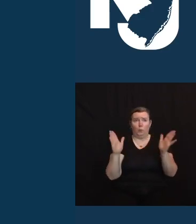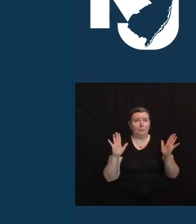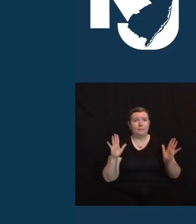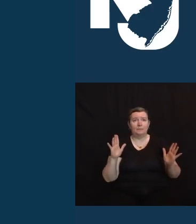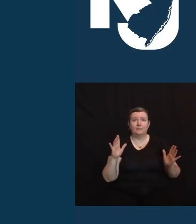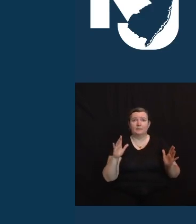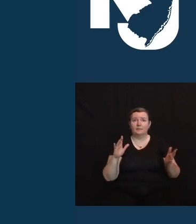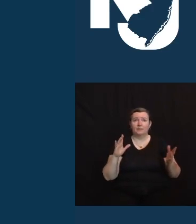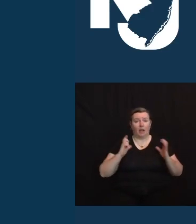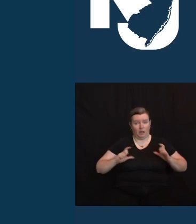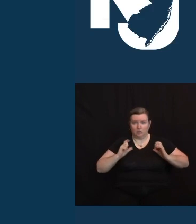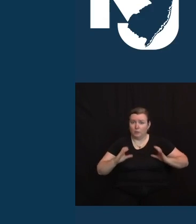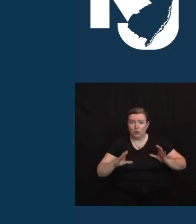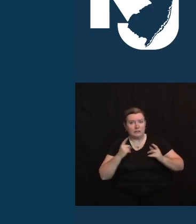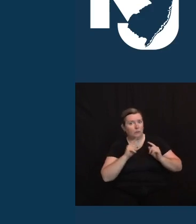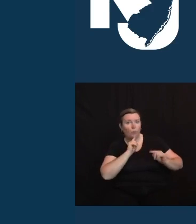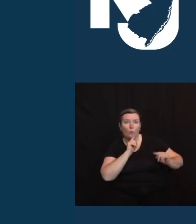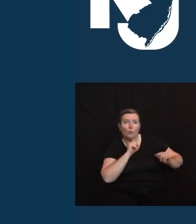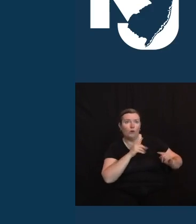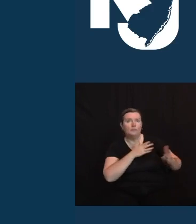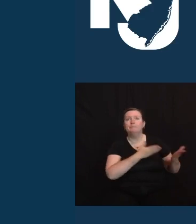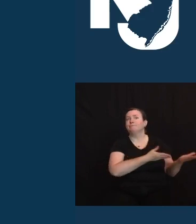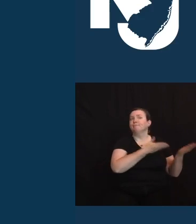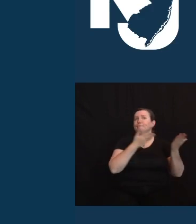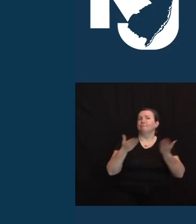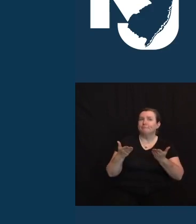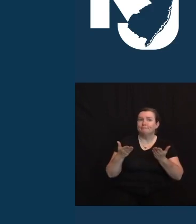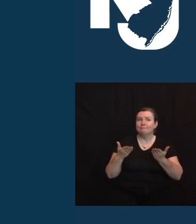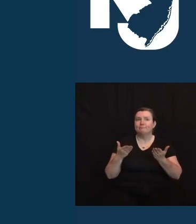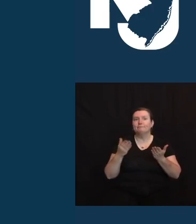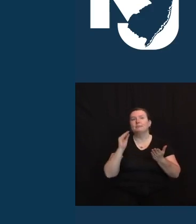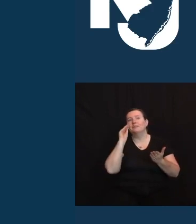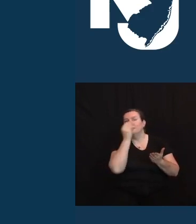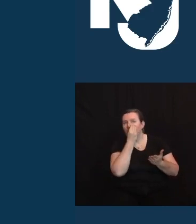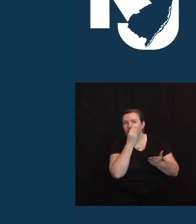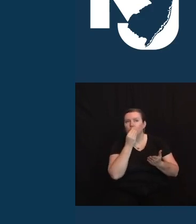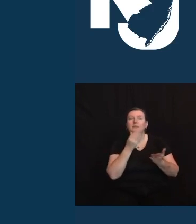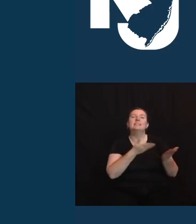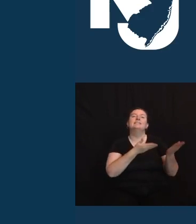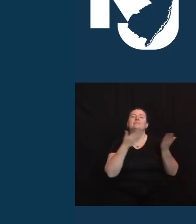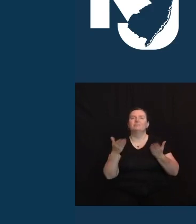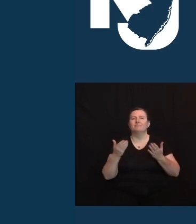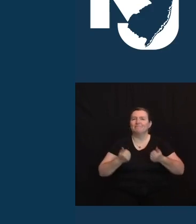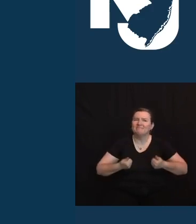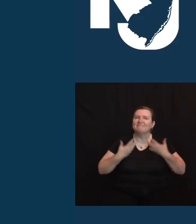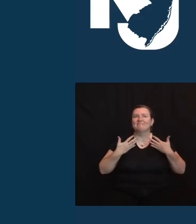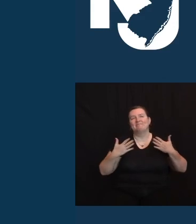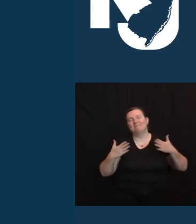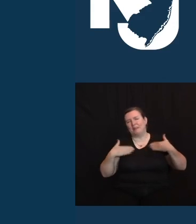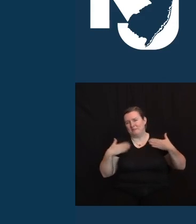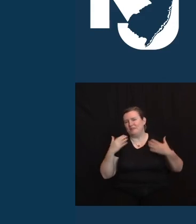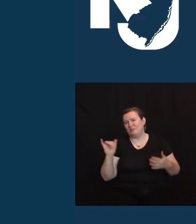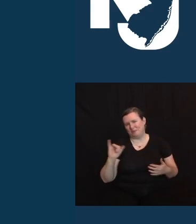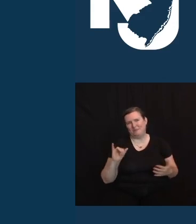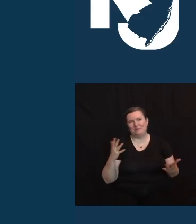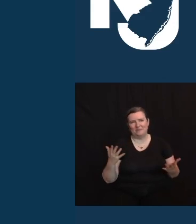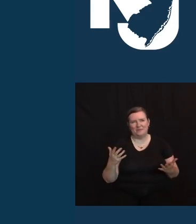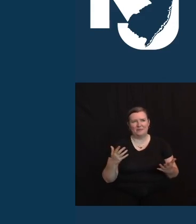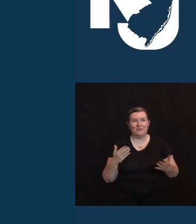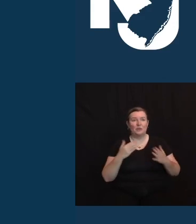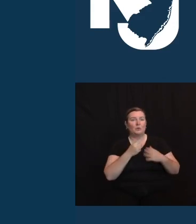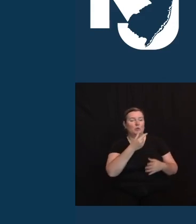a business that delivers happiness, we need them a little bit more today than ever before. So to you, Georgianne and Kevin and